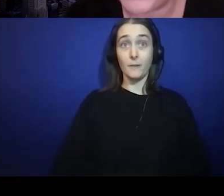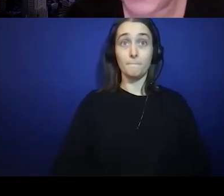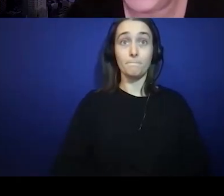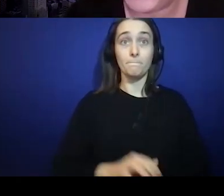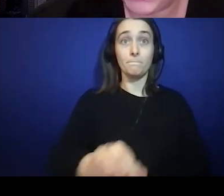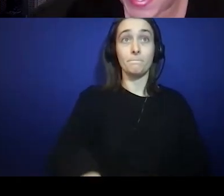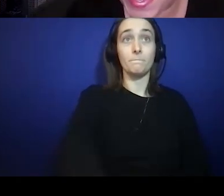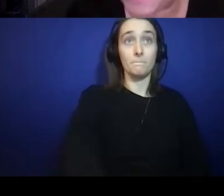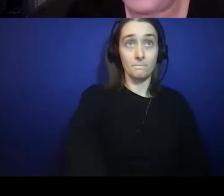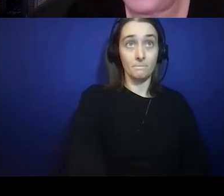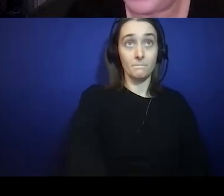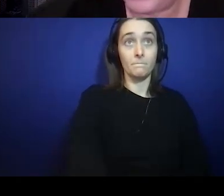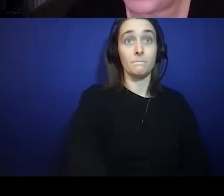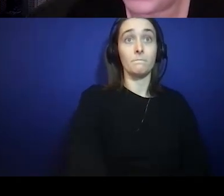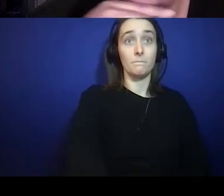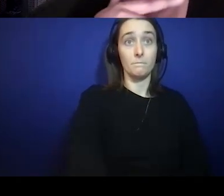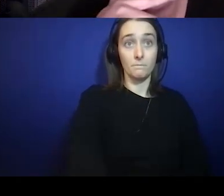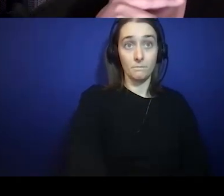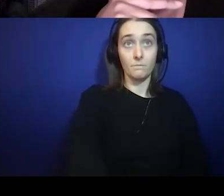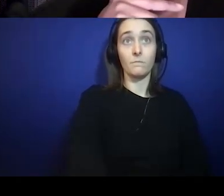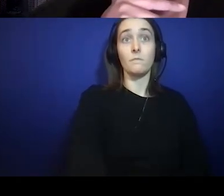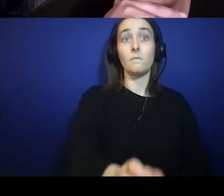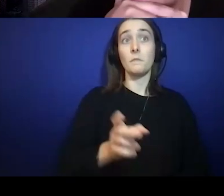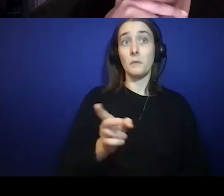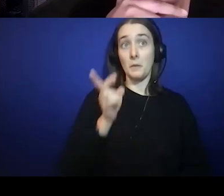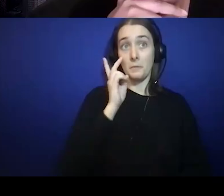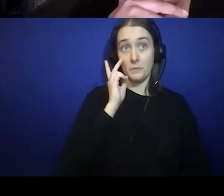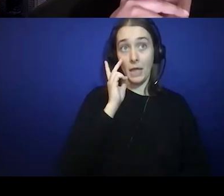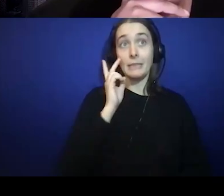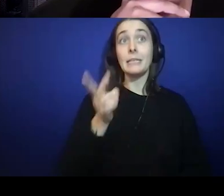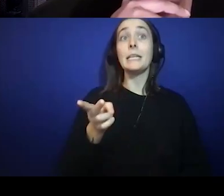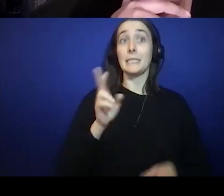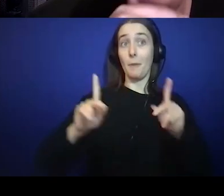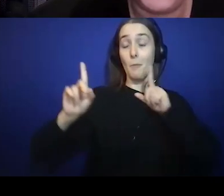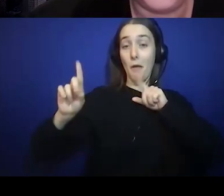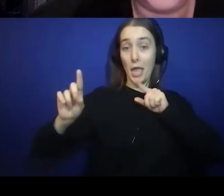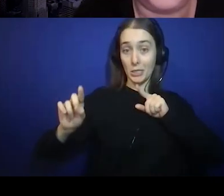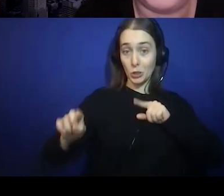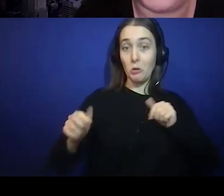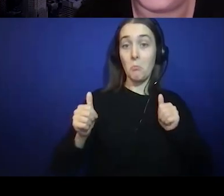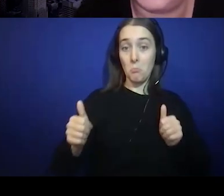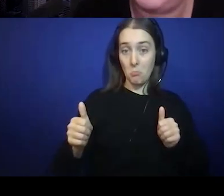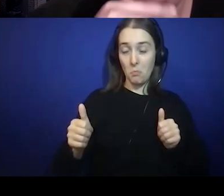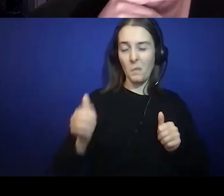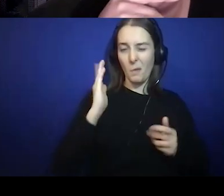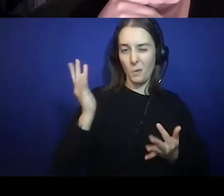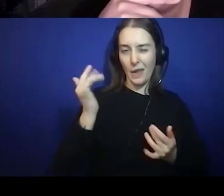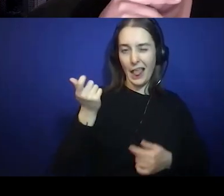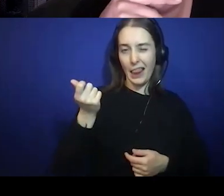And I see we actually have a good number of people so far. I'll give you just a little bit